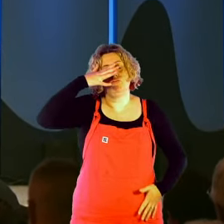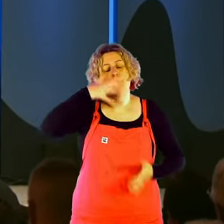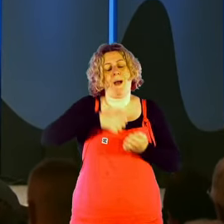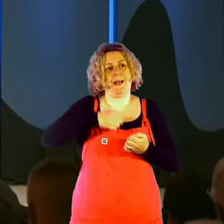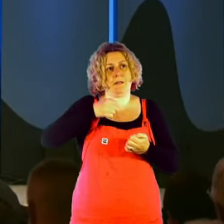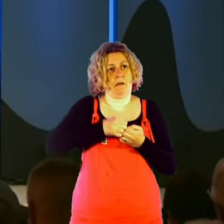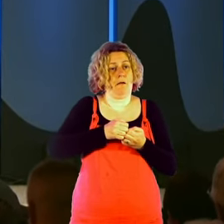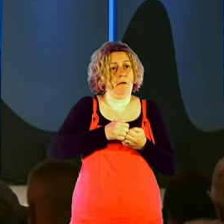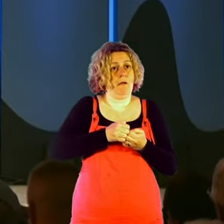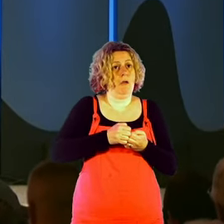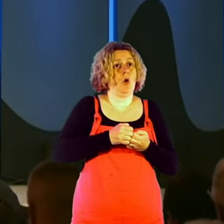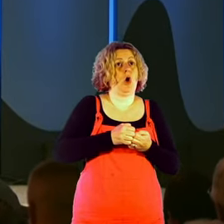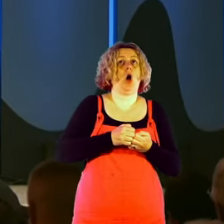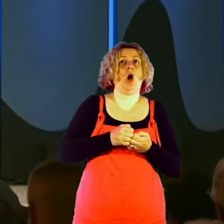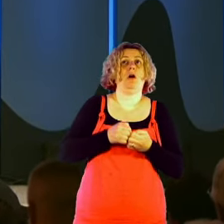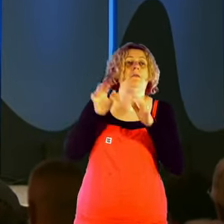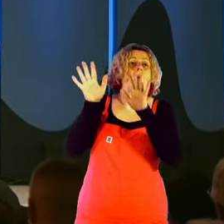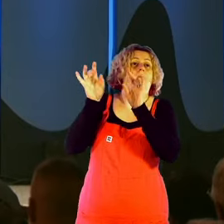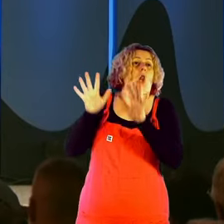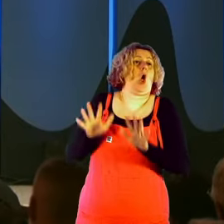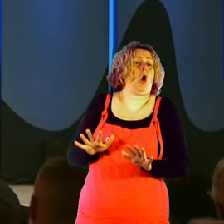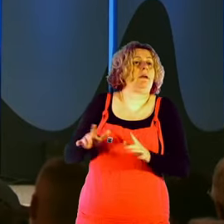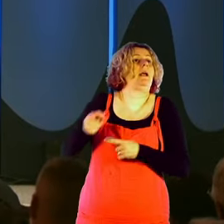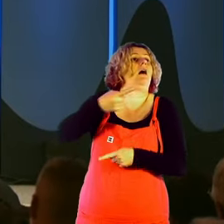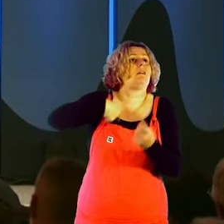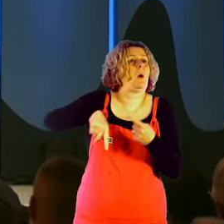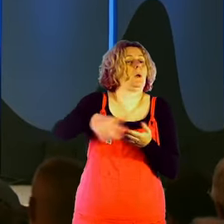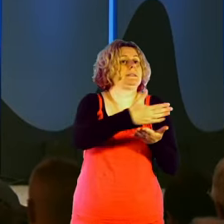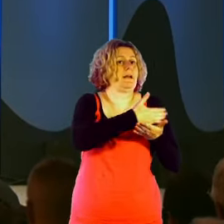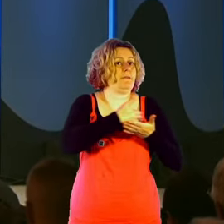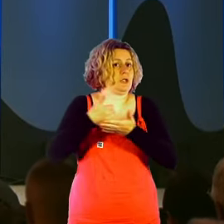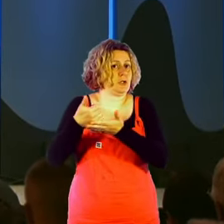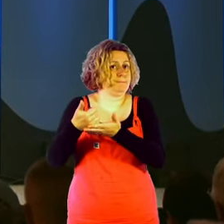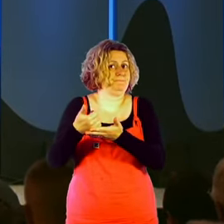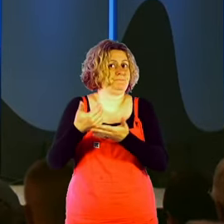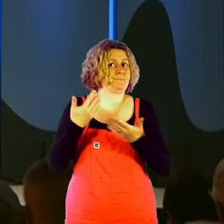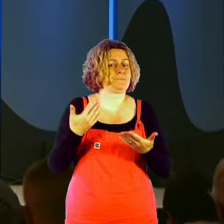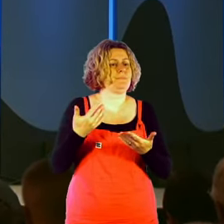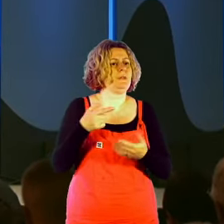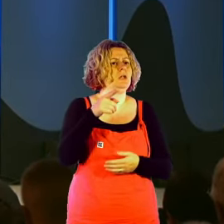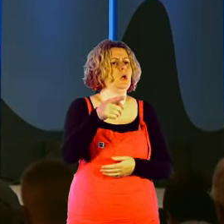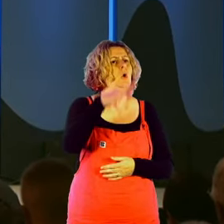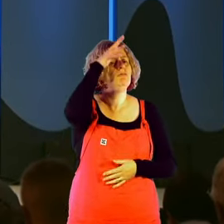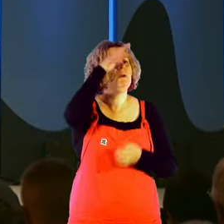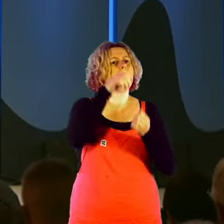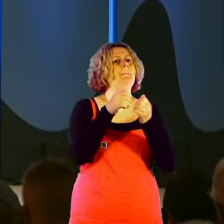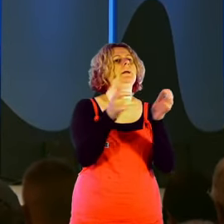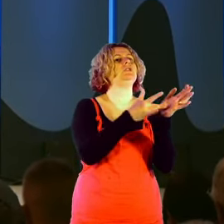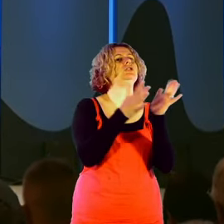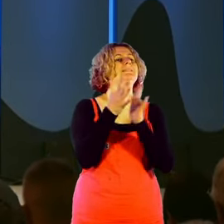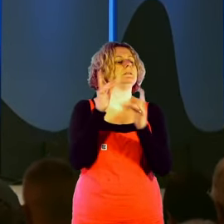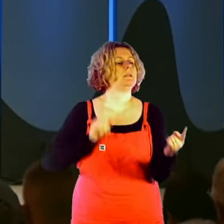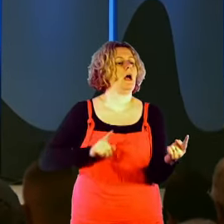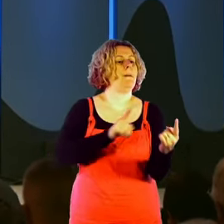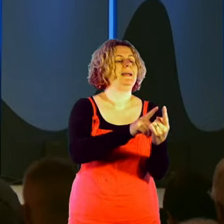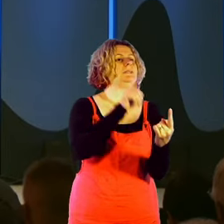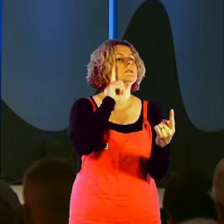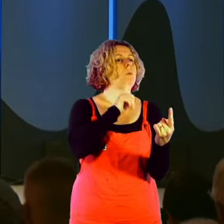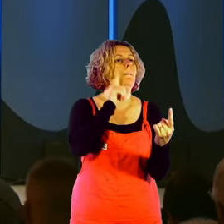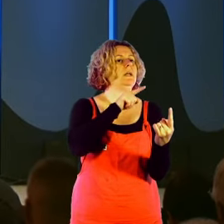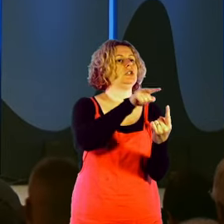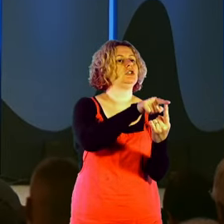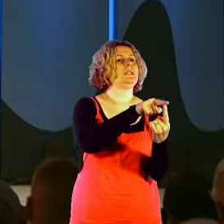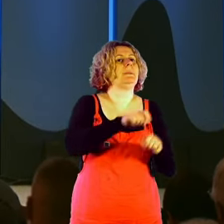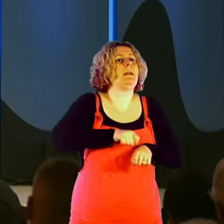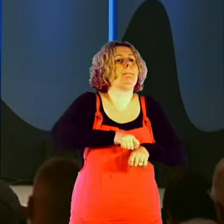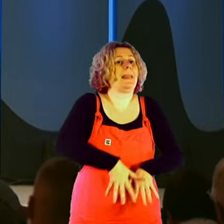salvation. So you may remember the story in the Gospels where Jesus meets that woman who's been bleeding for 12 years. And obviously that's a